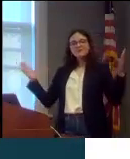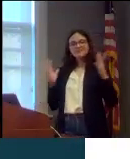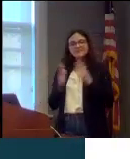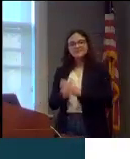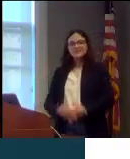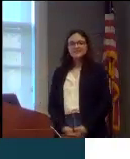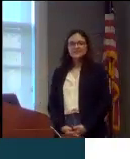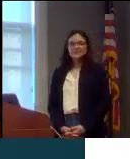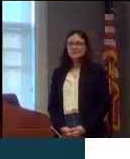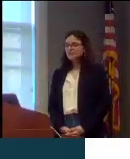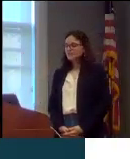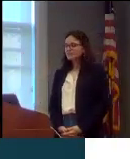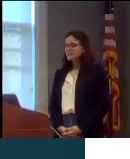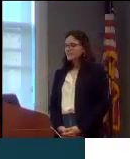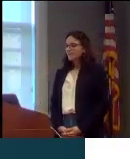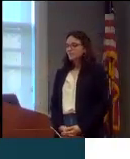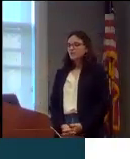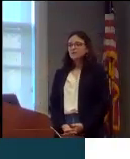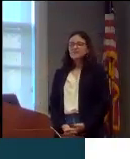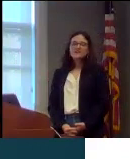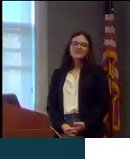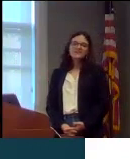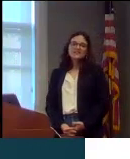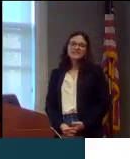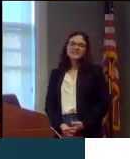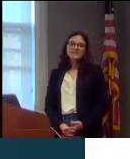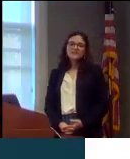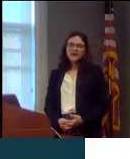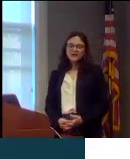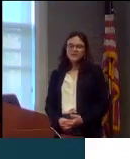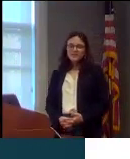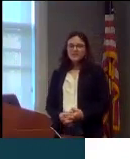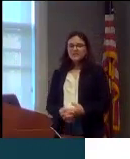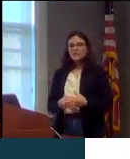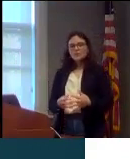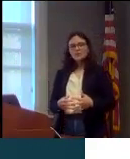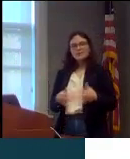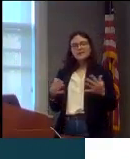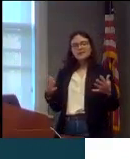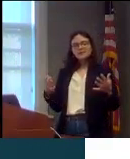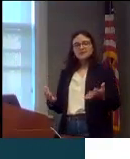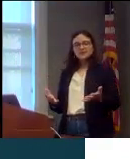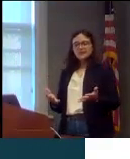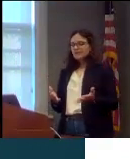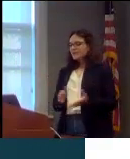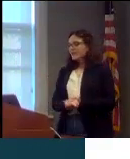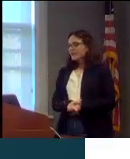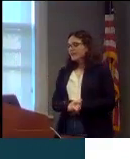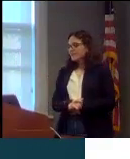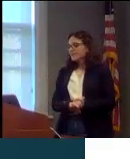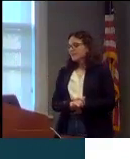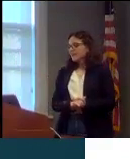all components of this larger project. And so we're going to be talking today about some work from my lab,